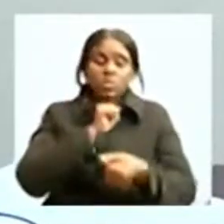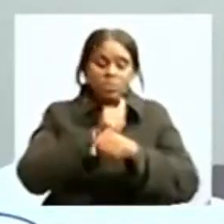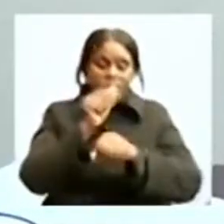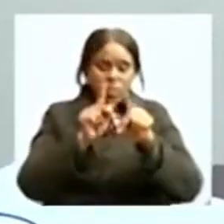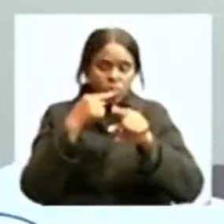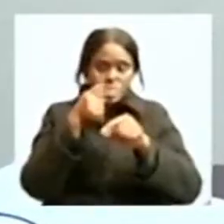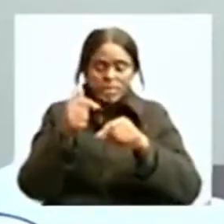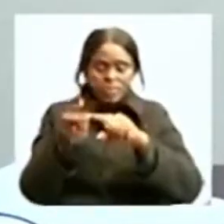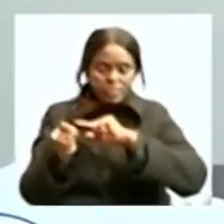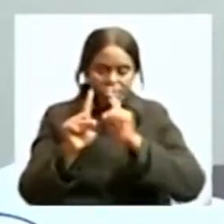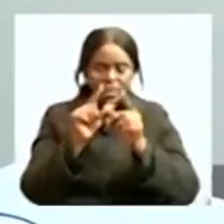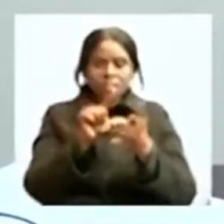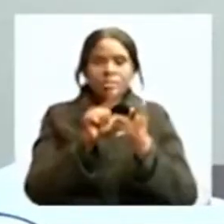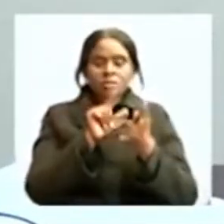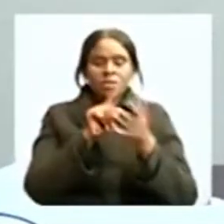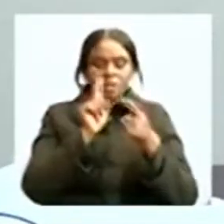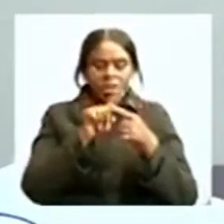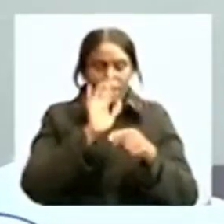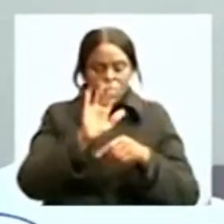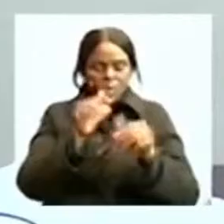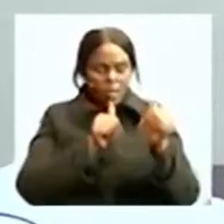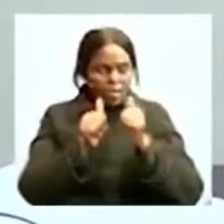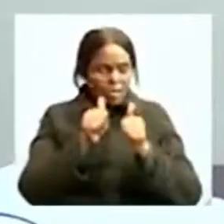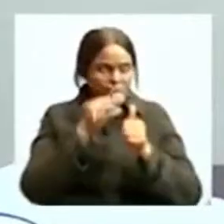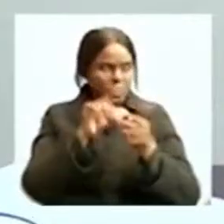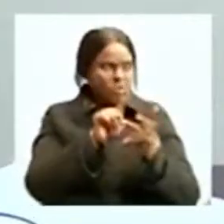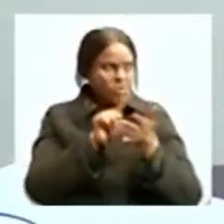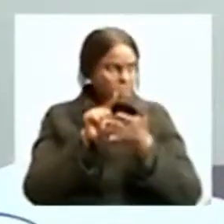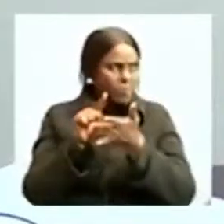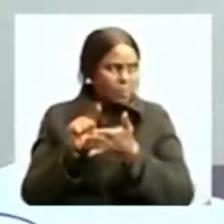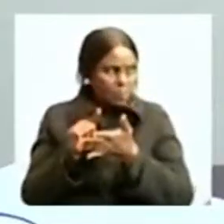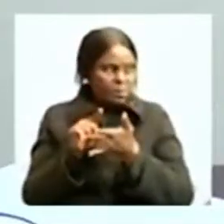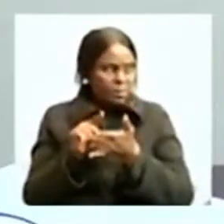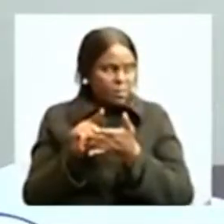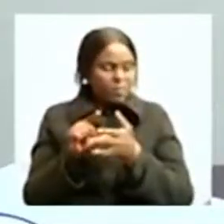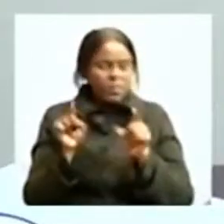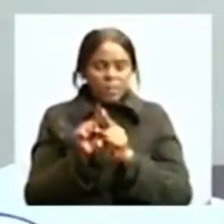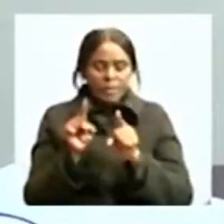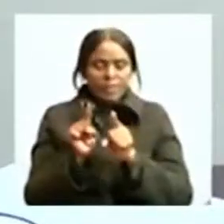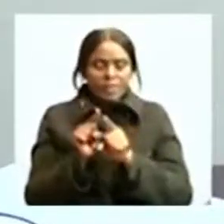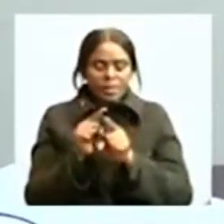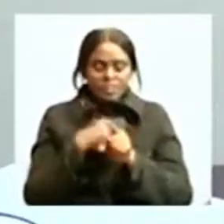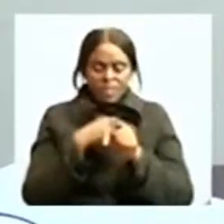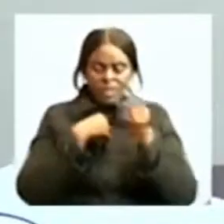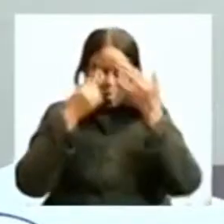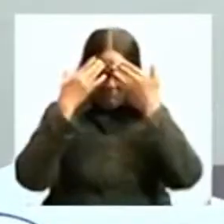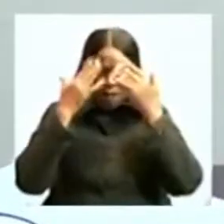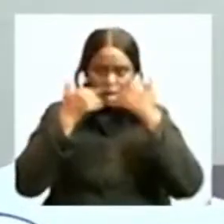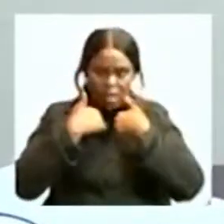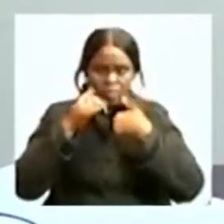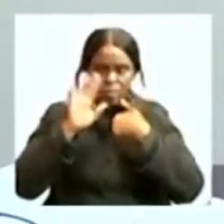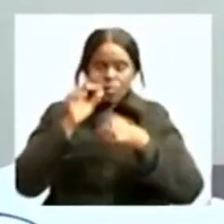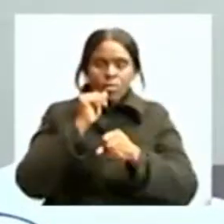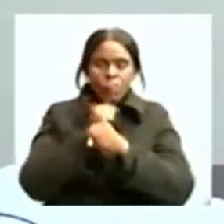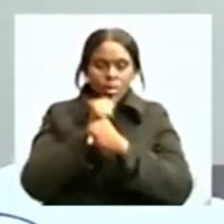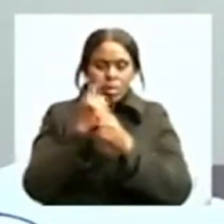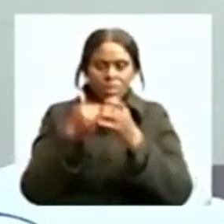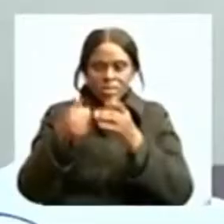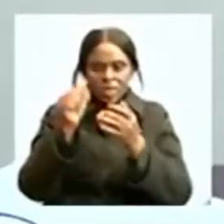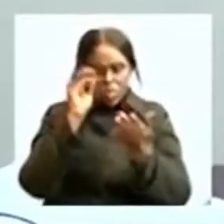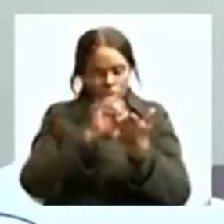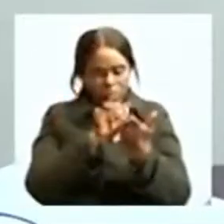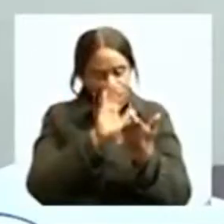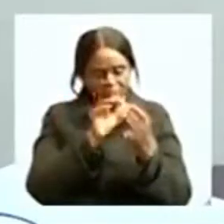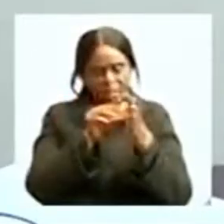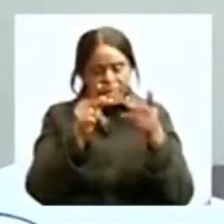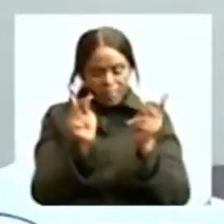will not blame the people who get the loans. It's the administration of the loans. And I'm aware of the efforts that you have put in place to